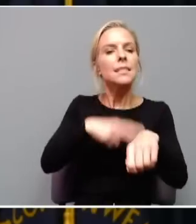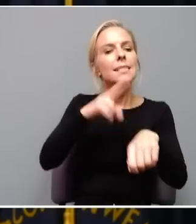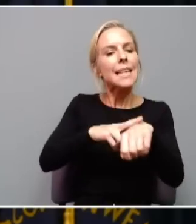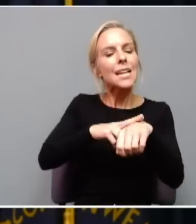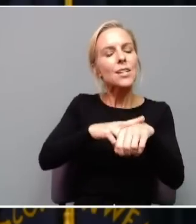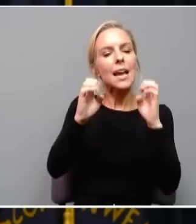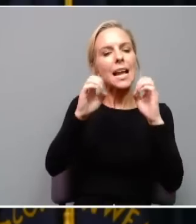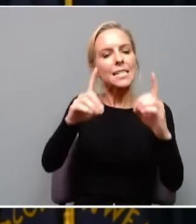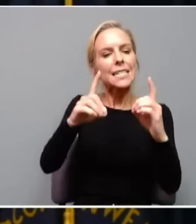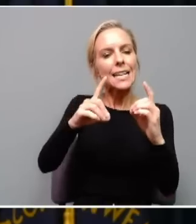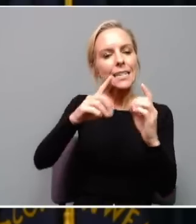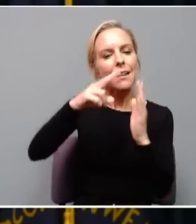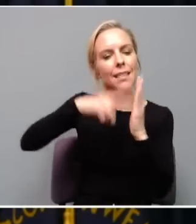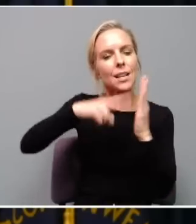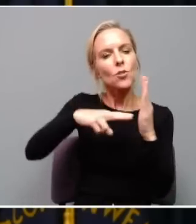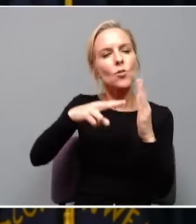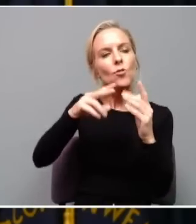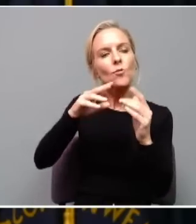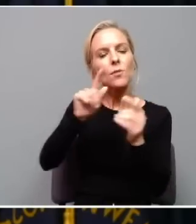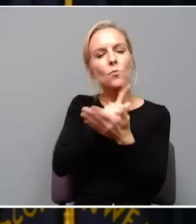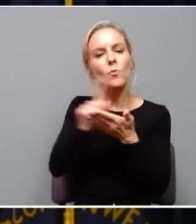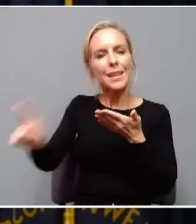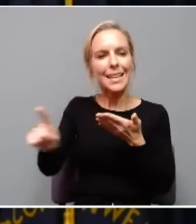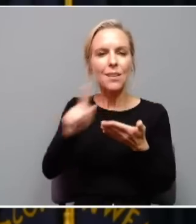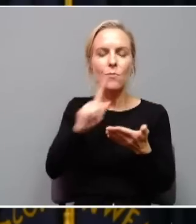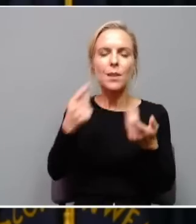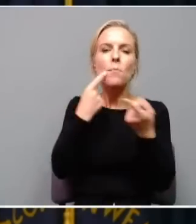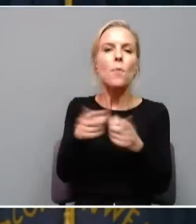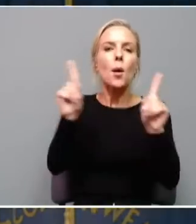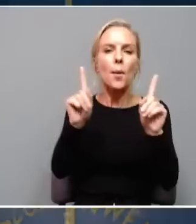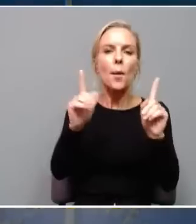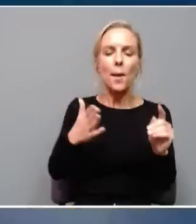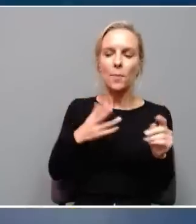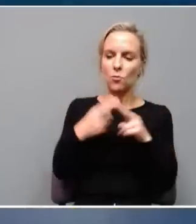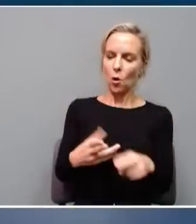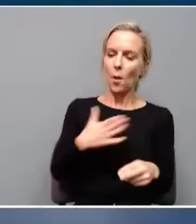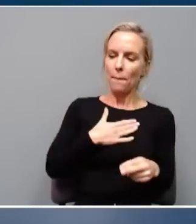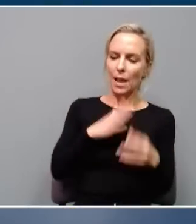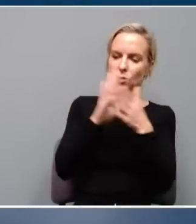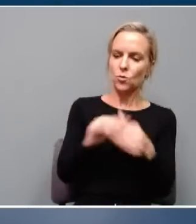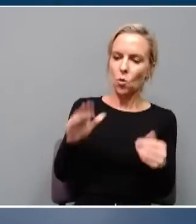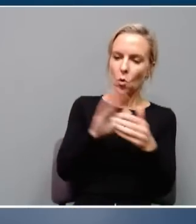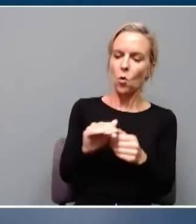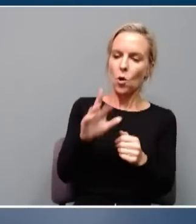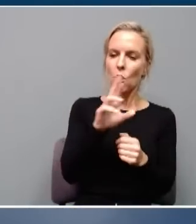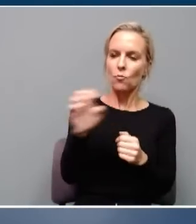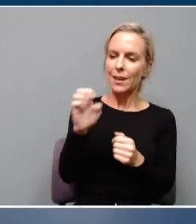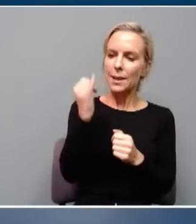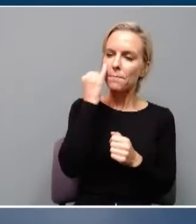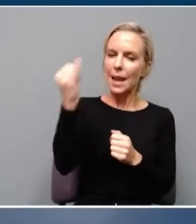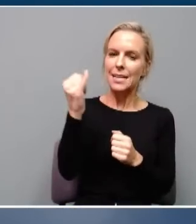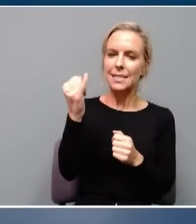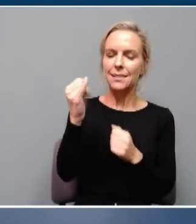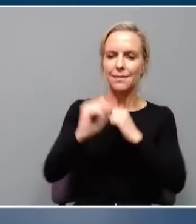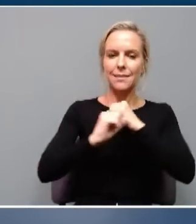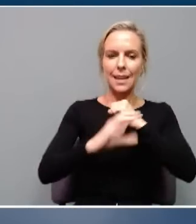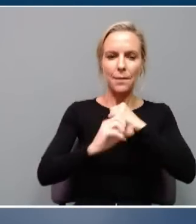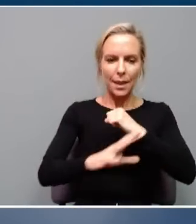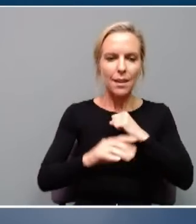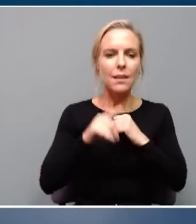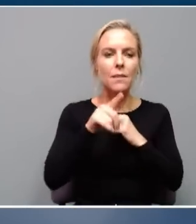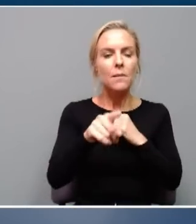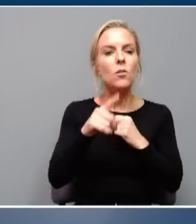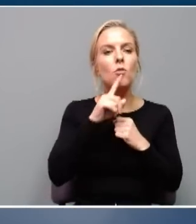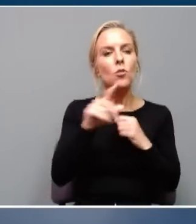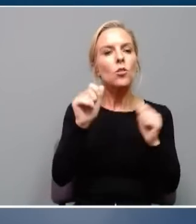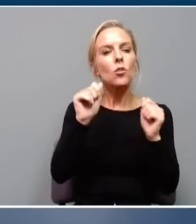by signing a proclamation and launching the new My Story Reimagined campaign. It promotes Kentucky Skills U, the state's adult